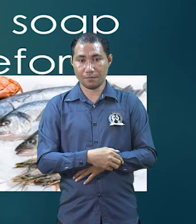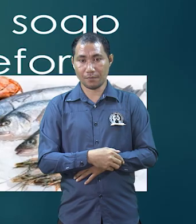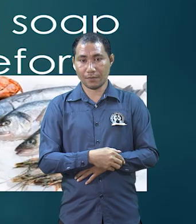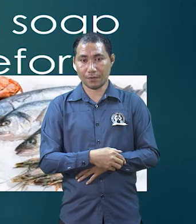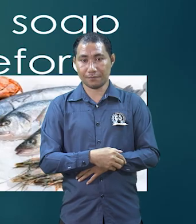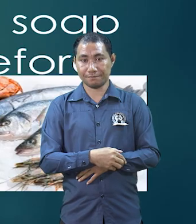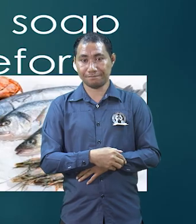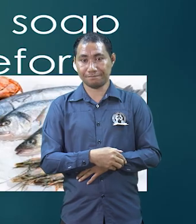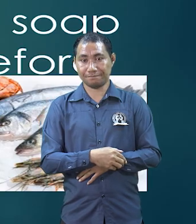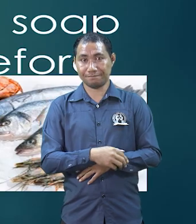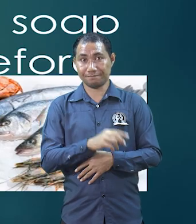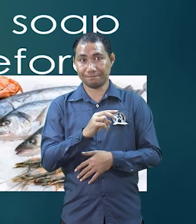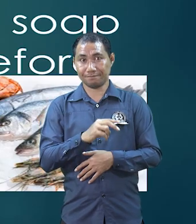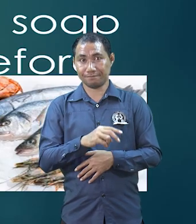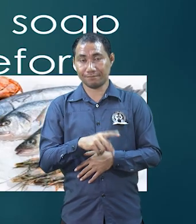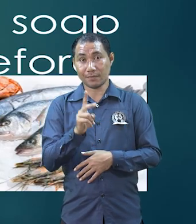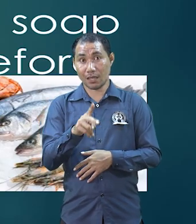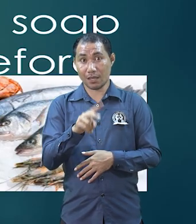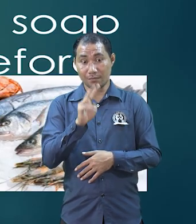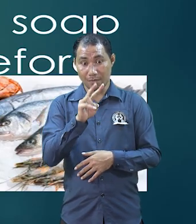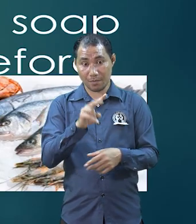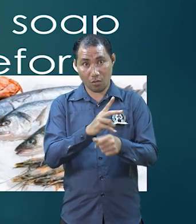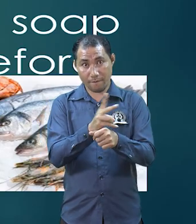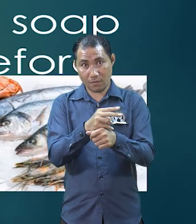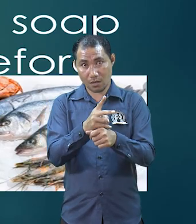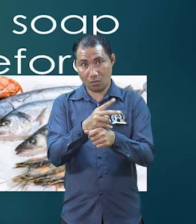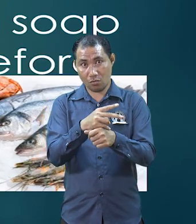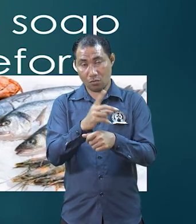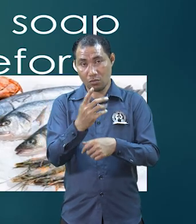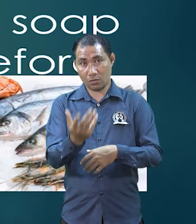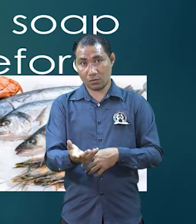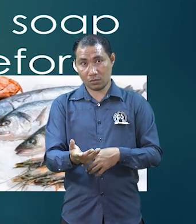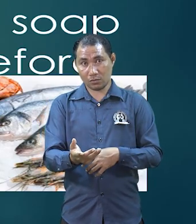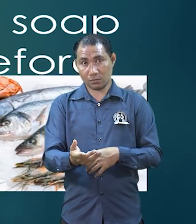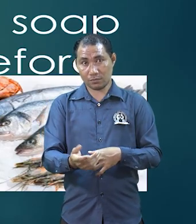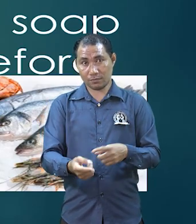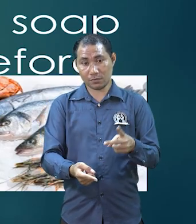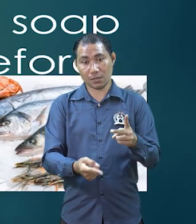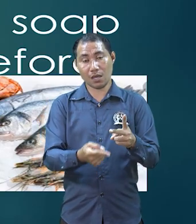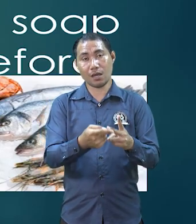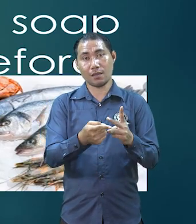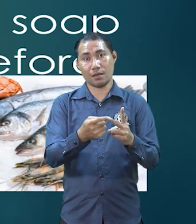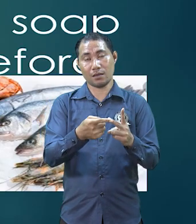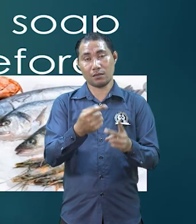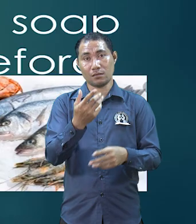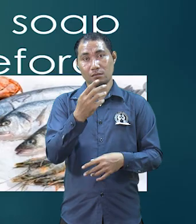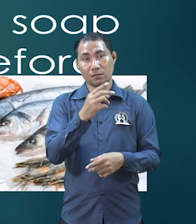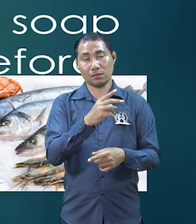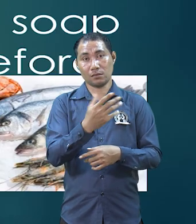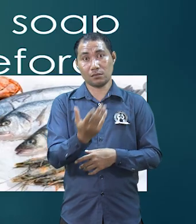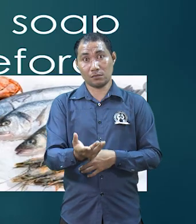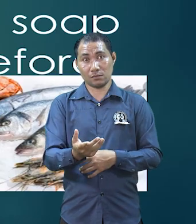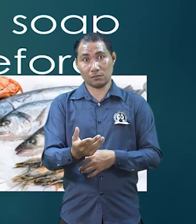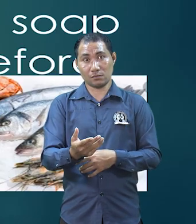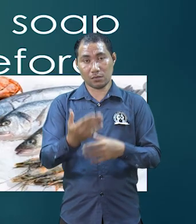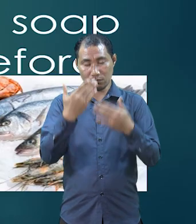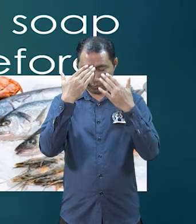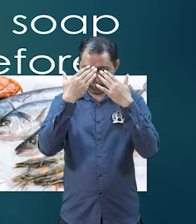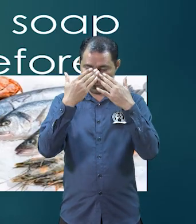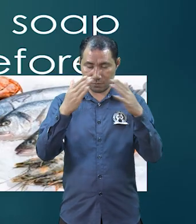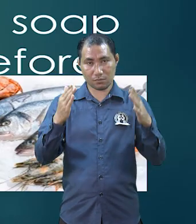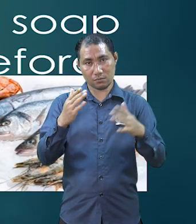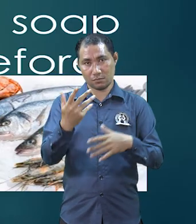So mata-mata maltato clip le. Waisisi paenga na mala matili ile